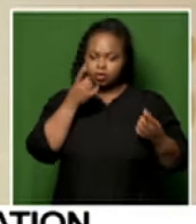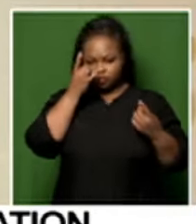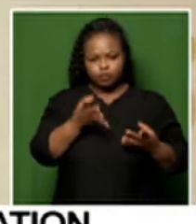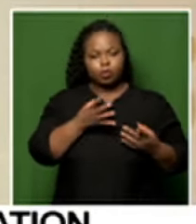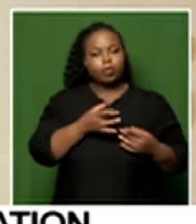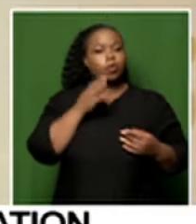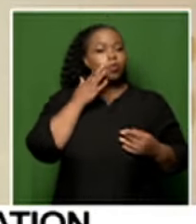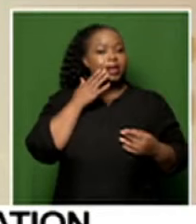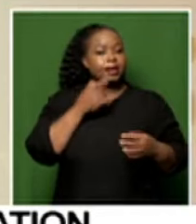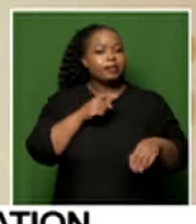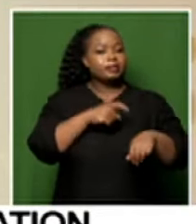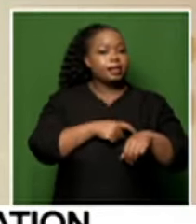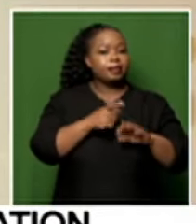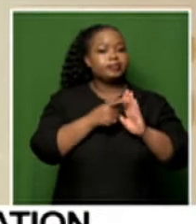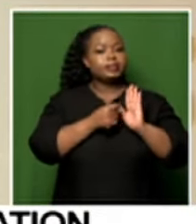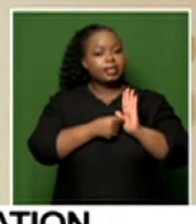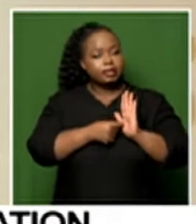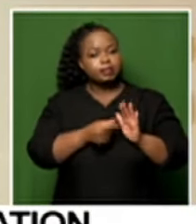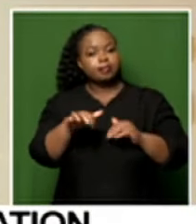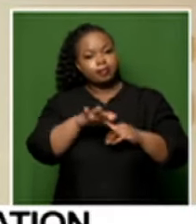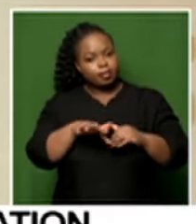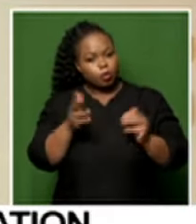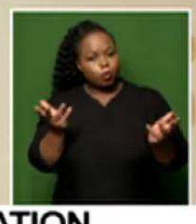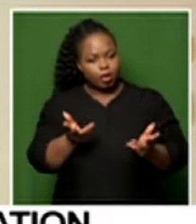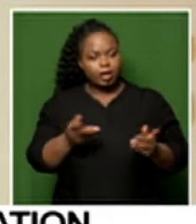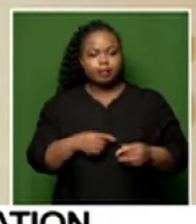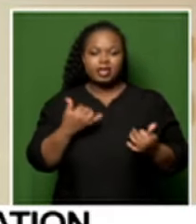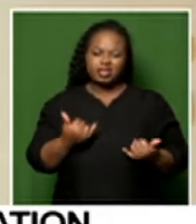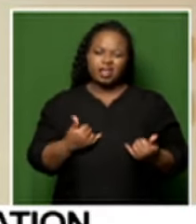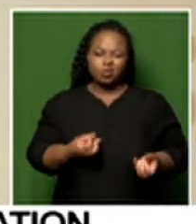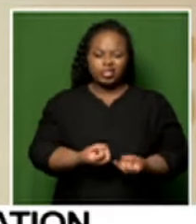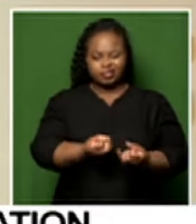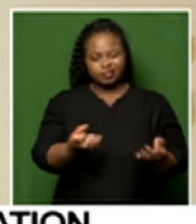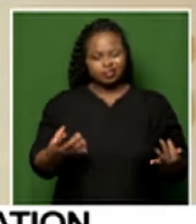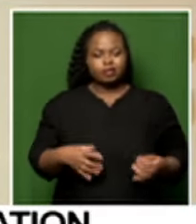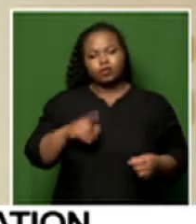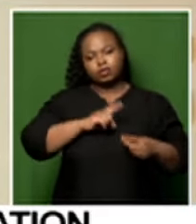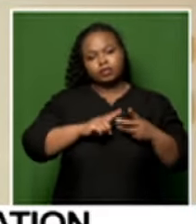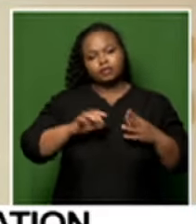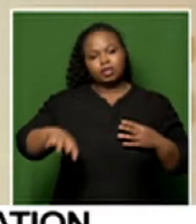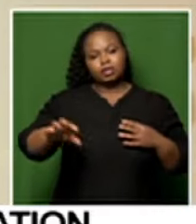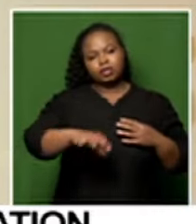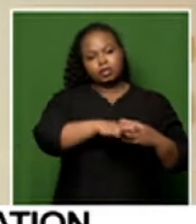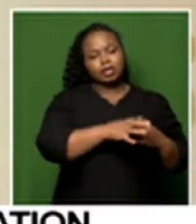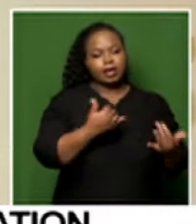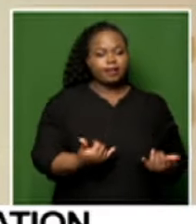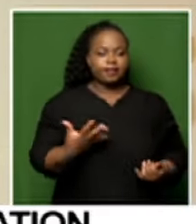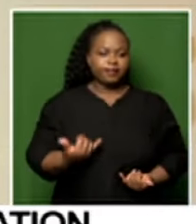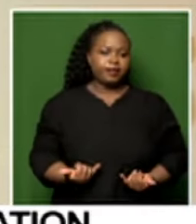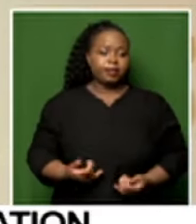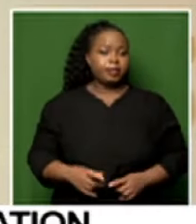those vaccination sites. We're just going through the distribution. And even there in the vaccination sites,